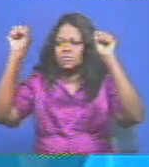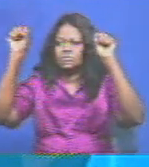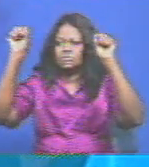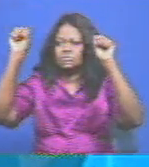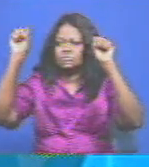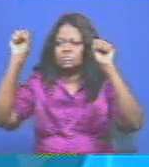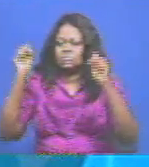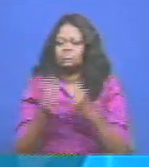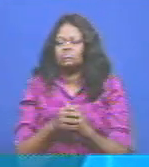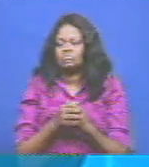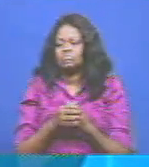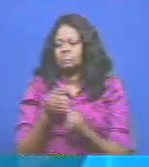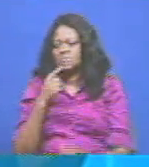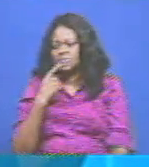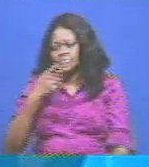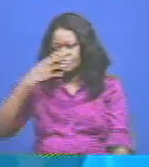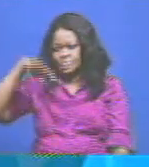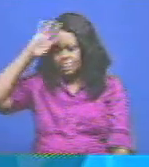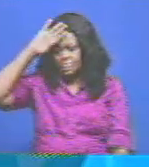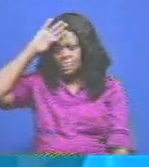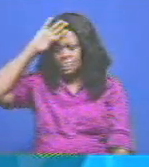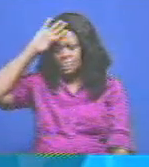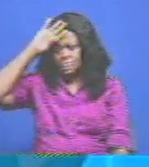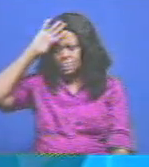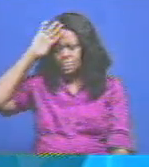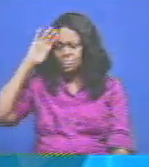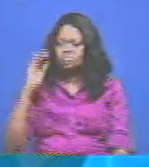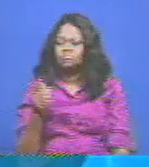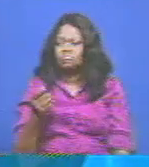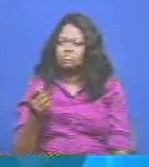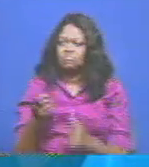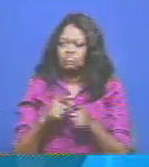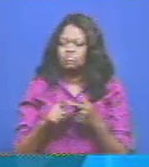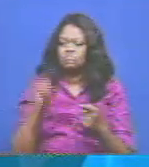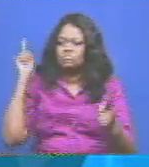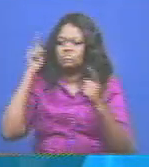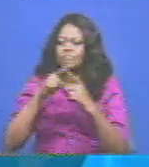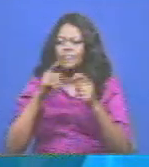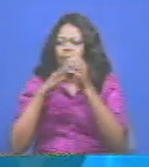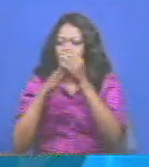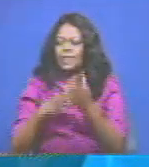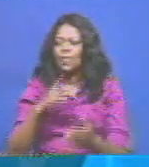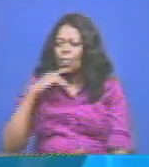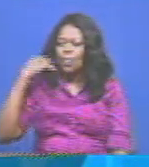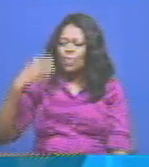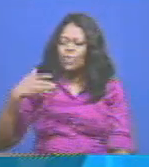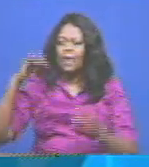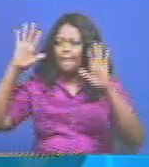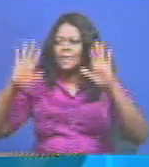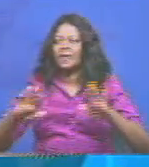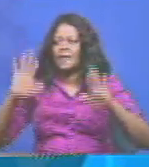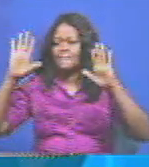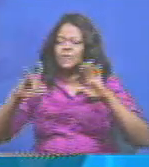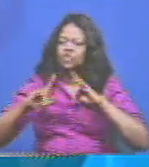his political frustrations to mostly leaders, targeted to leaders who are always on a campaign to talk